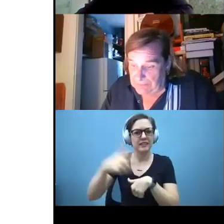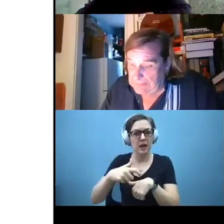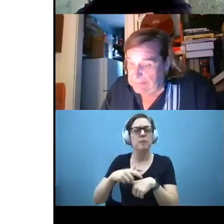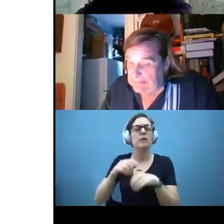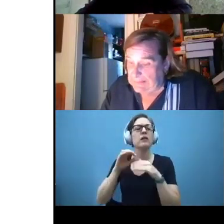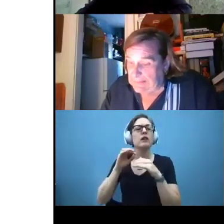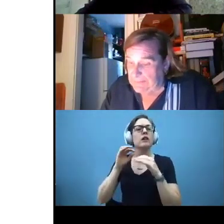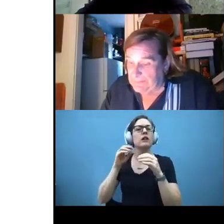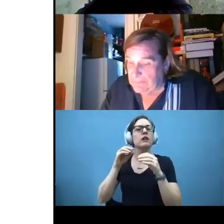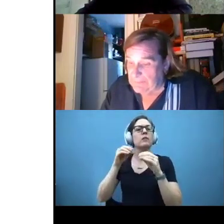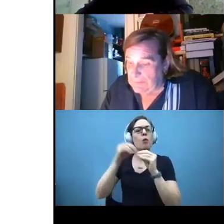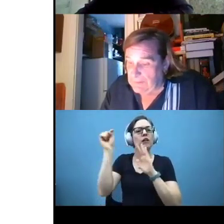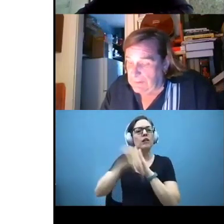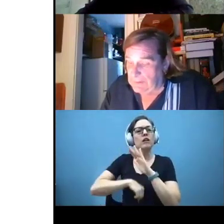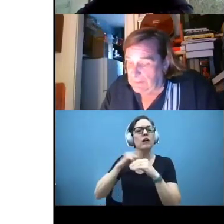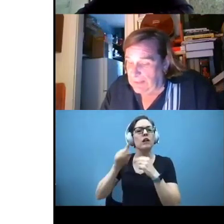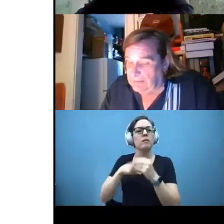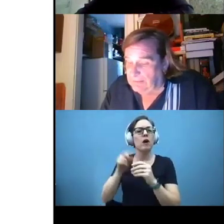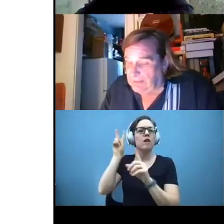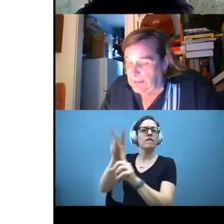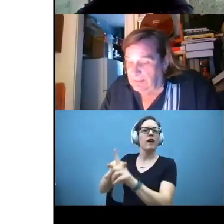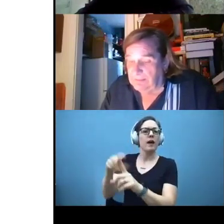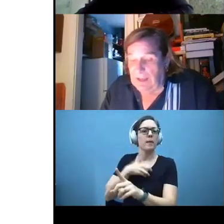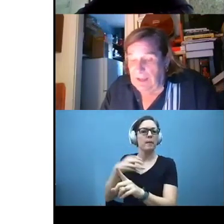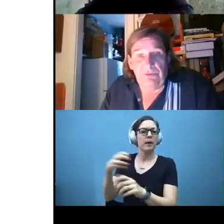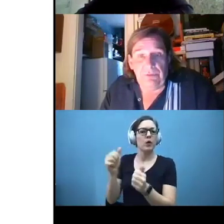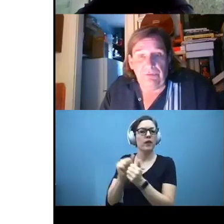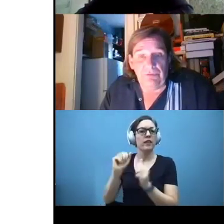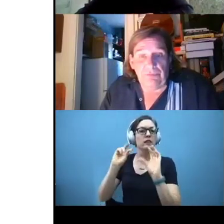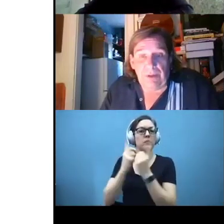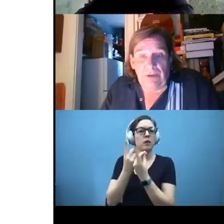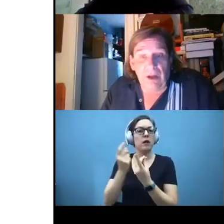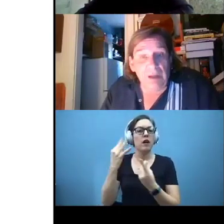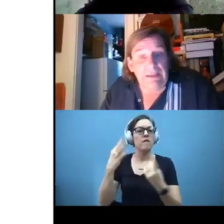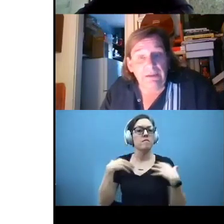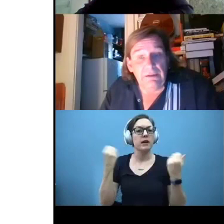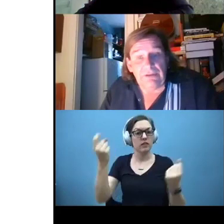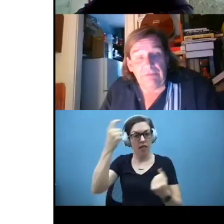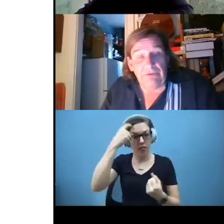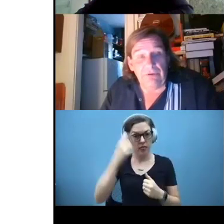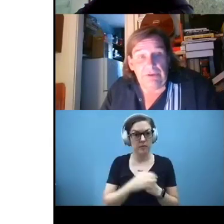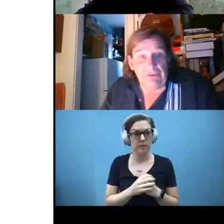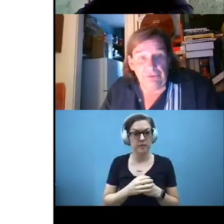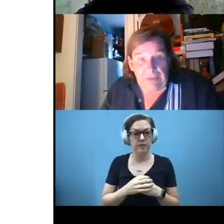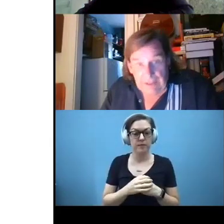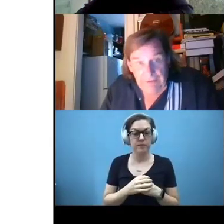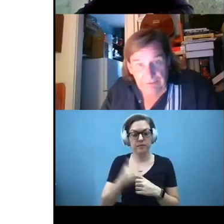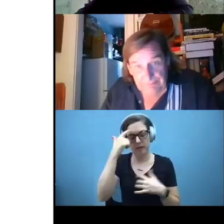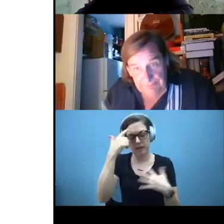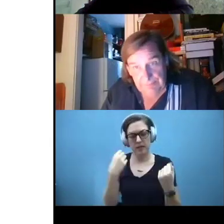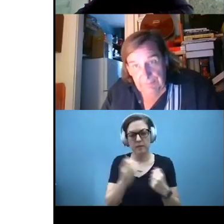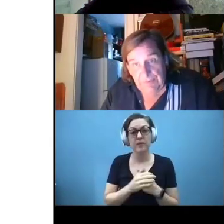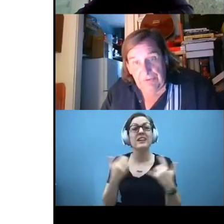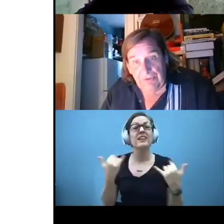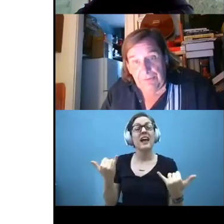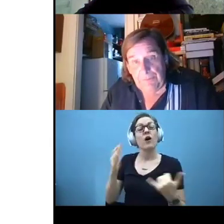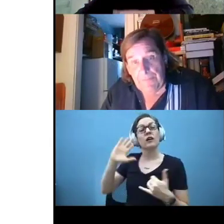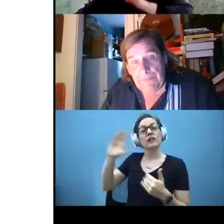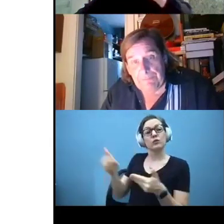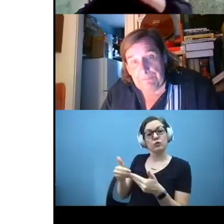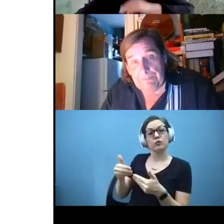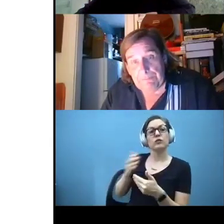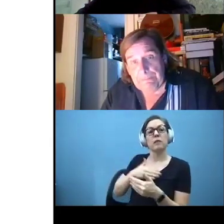Health. I'd like to take this time to introduce my colleague, Staff Attorney Ginger Gates.